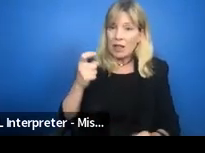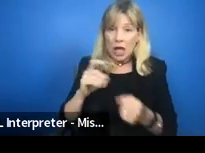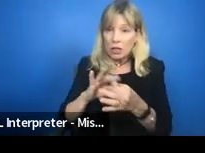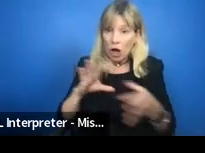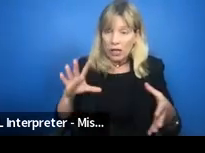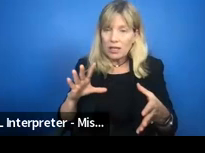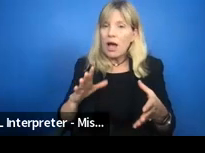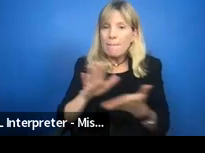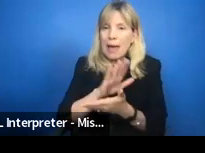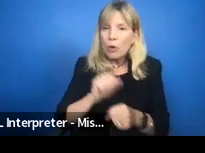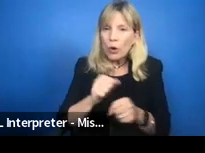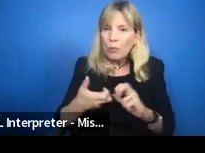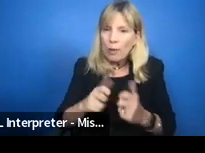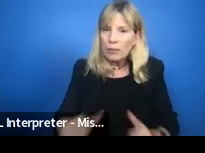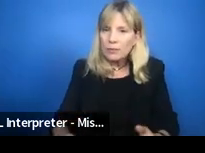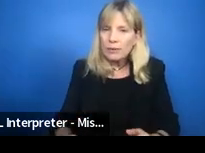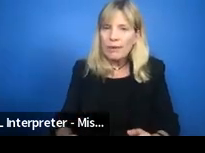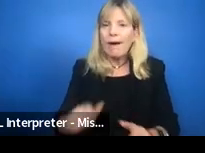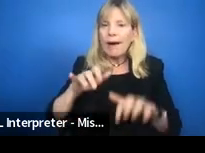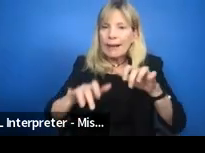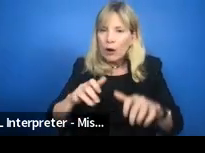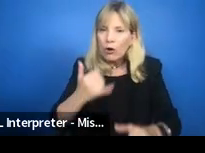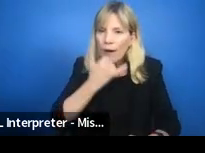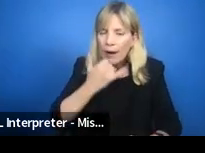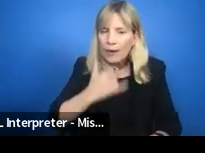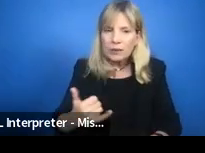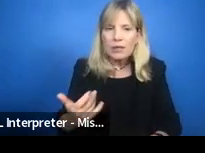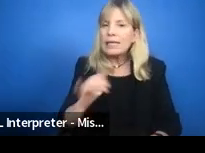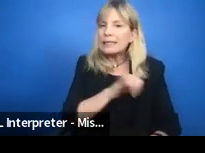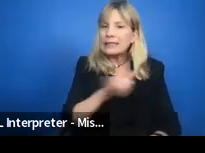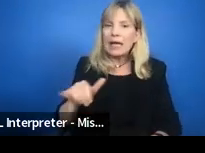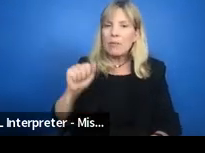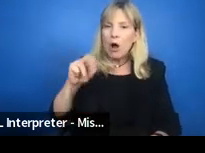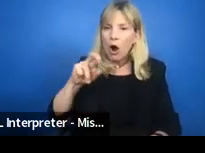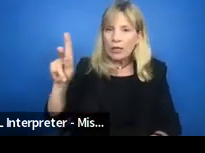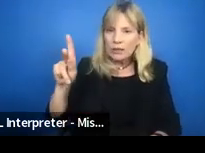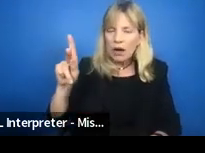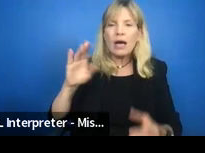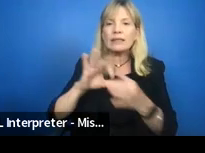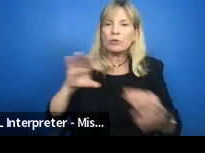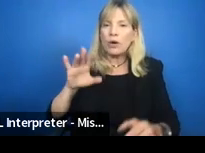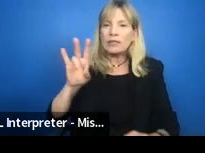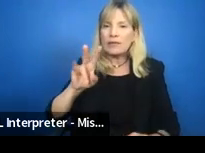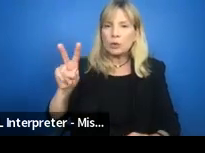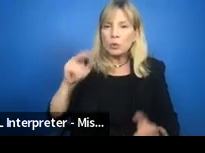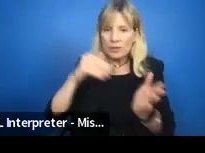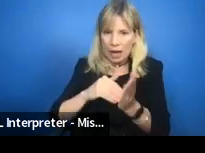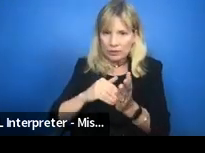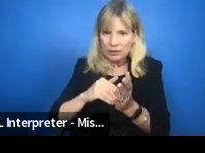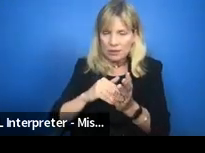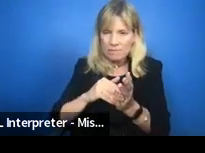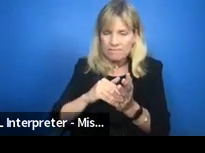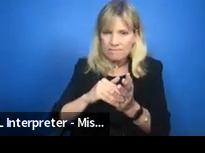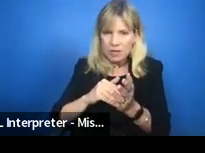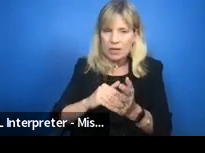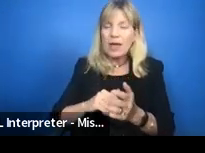so paperwork problems, clerical errors. Likewise, Arkansas has disenrolled 72,000,